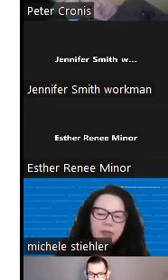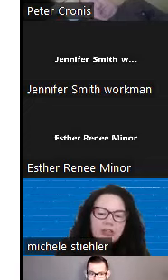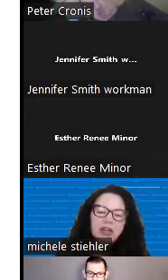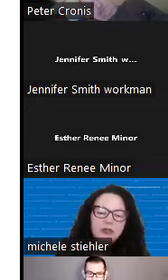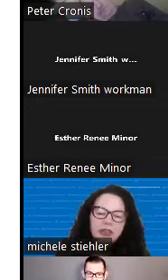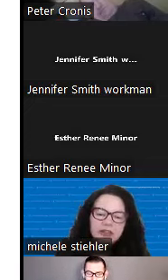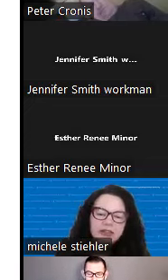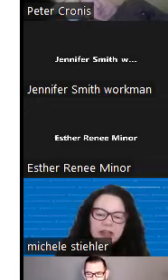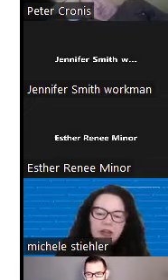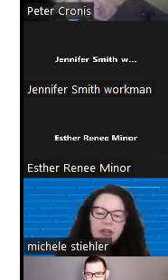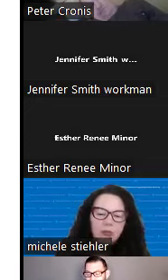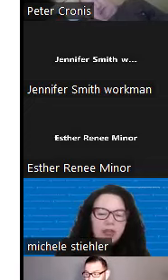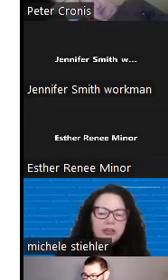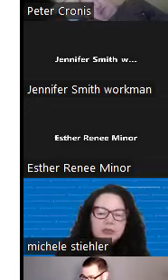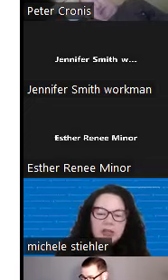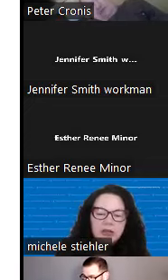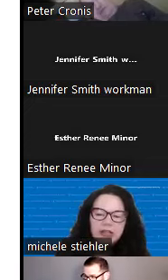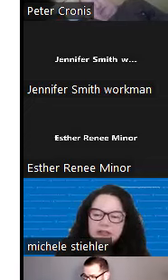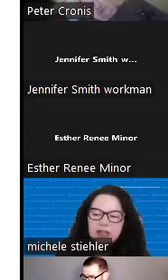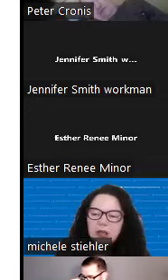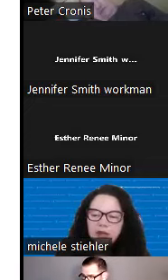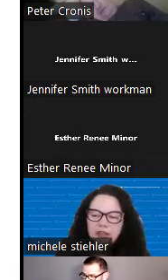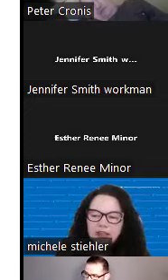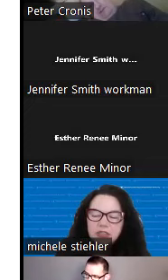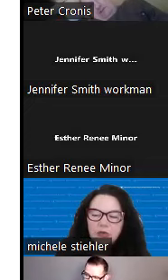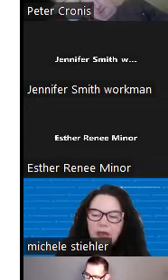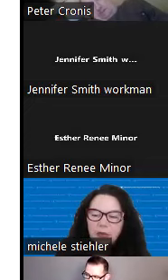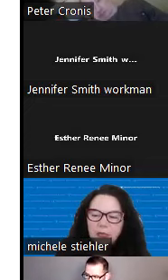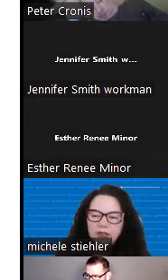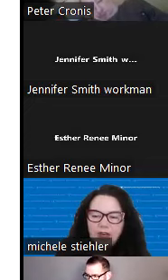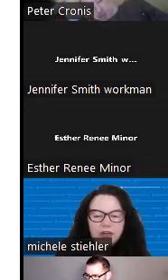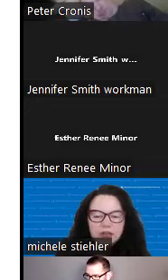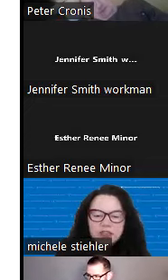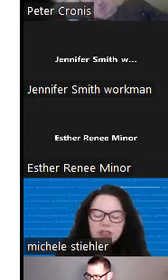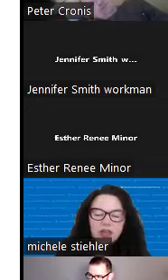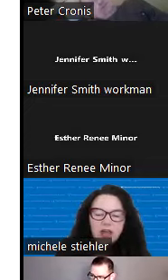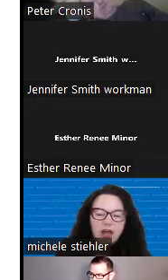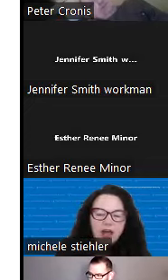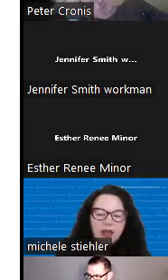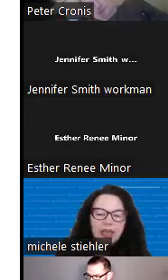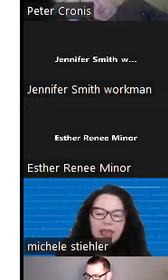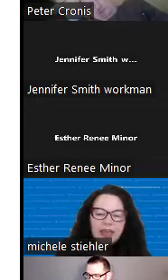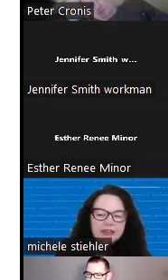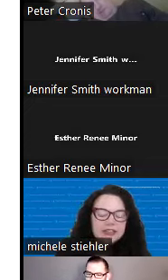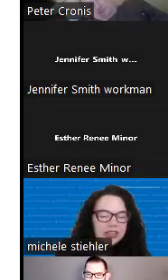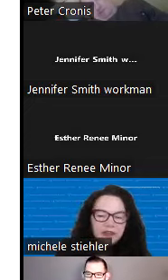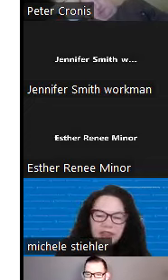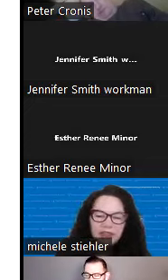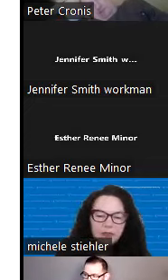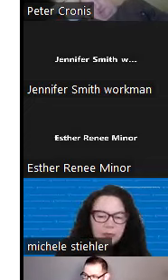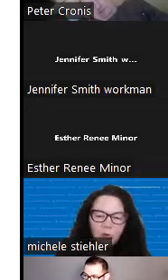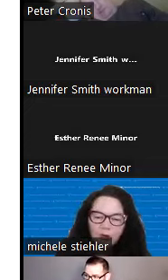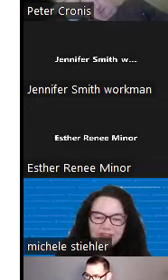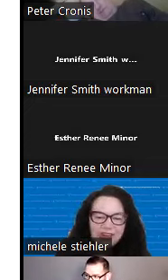your information, I'd really like to take a look at what you've experienced, bring that to our providers, and see if